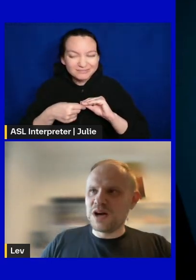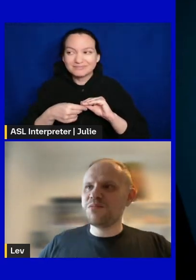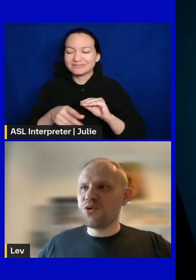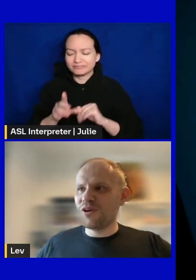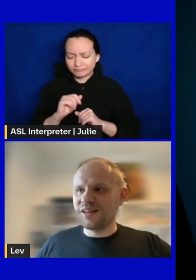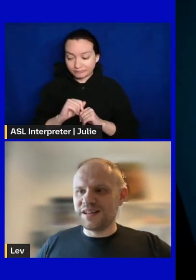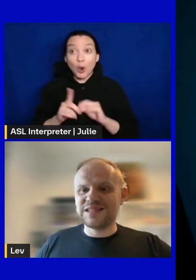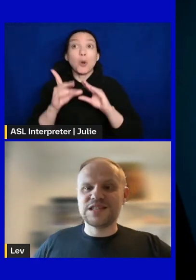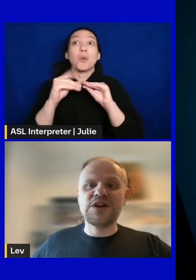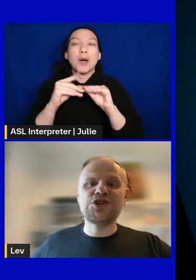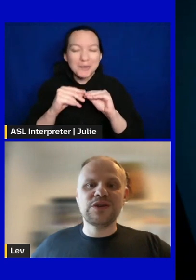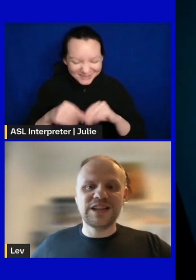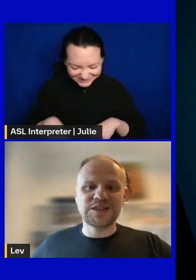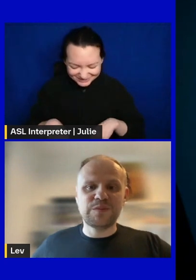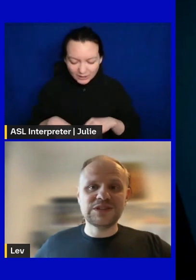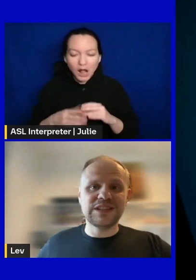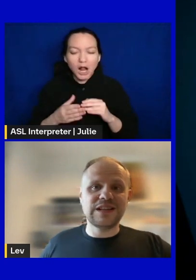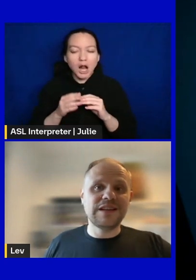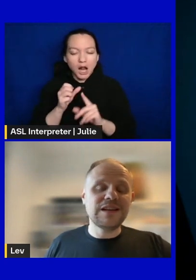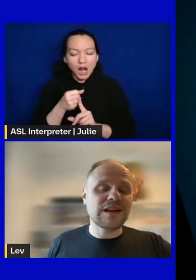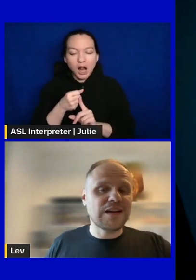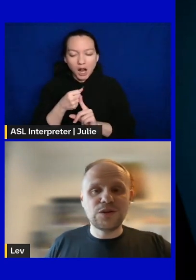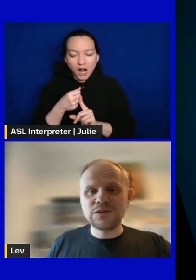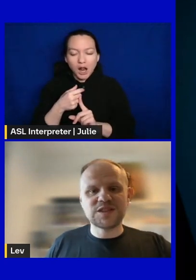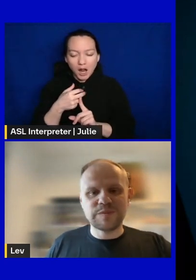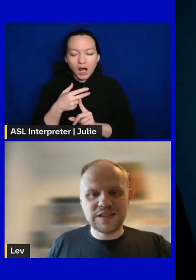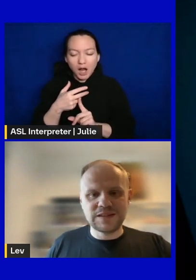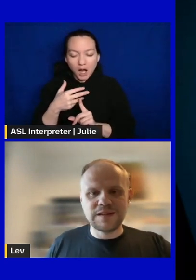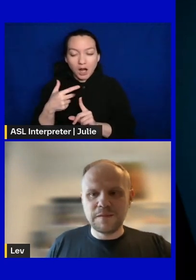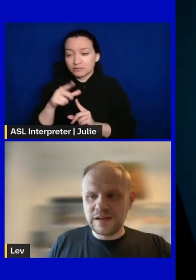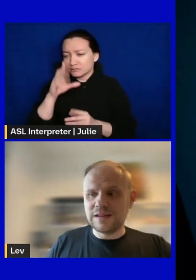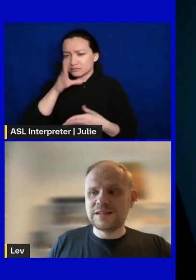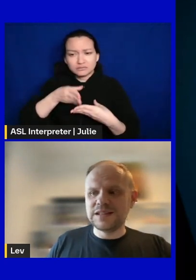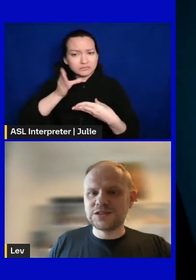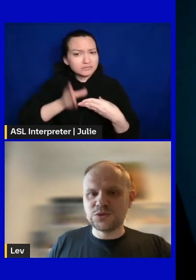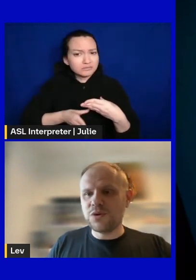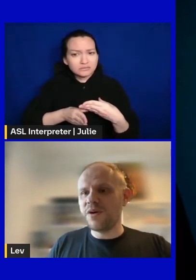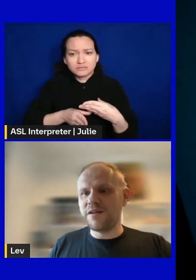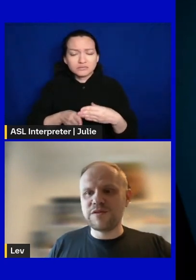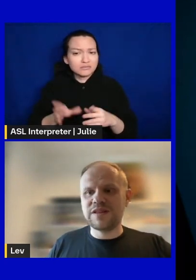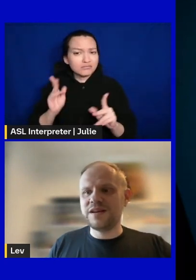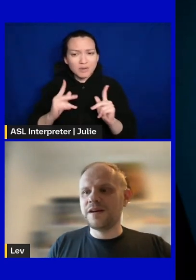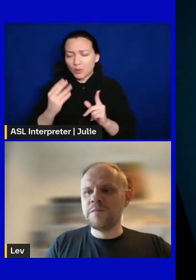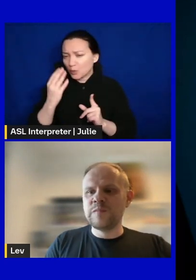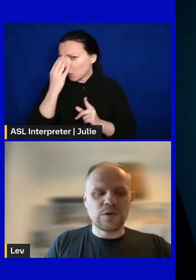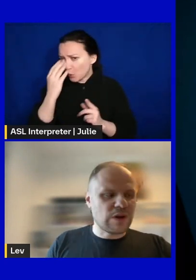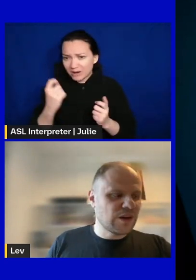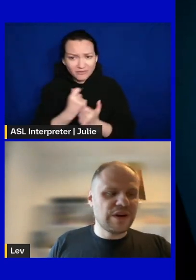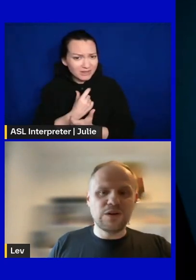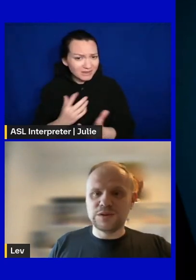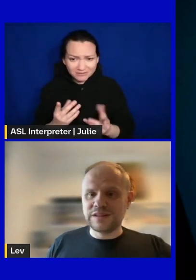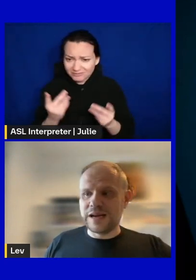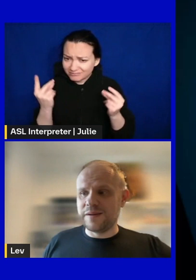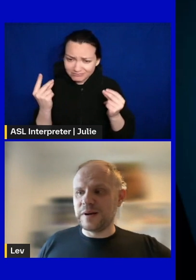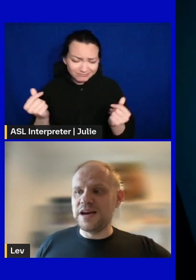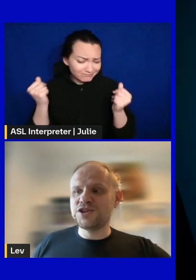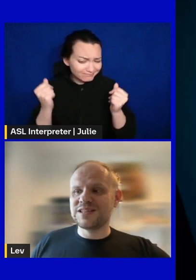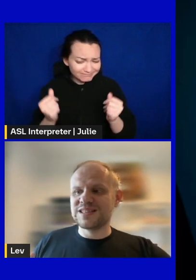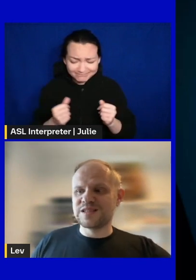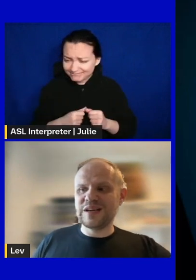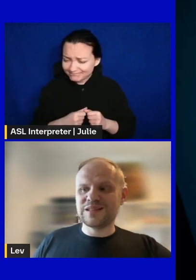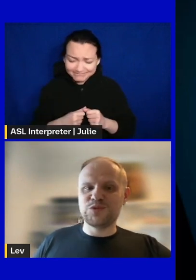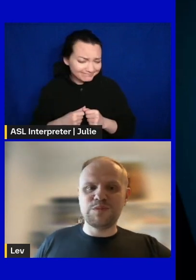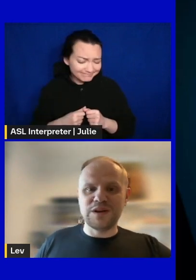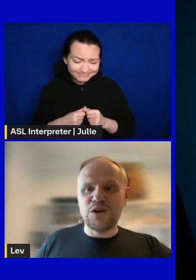then one more, and it's gradually exposed. And at the end, I don't expect candidates to know everything right away all the time. I